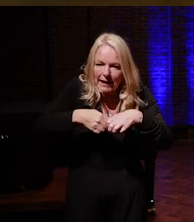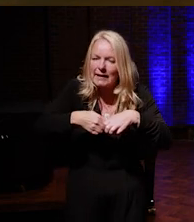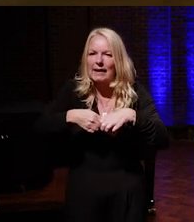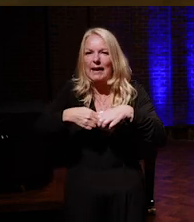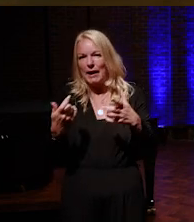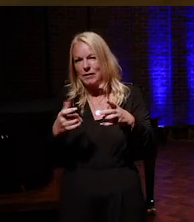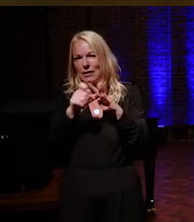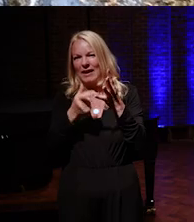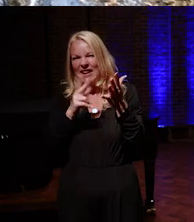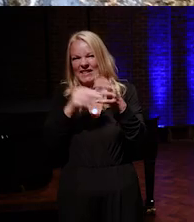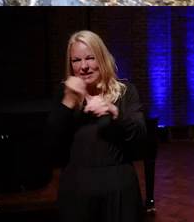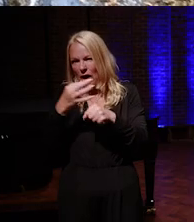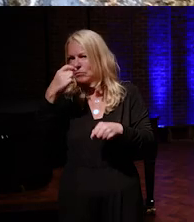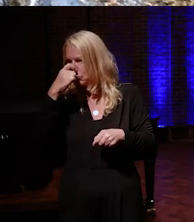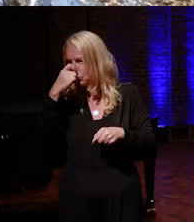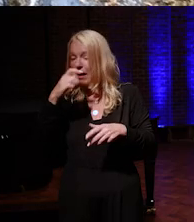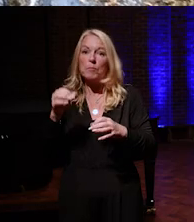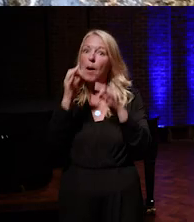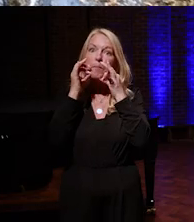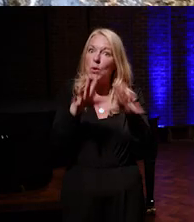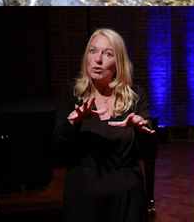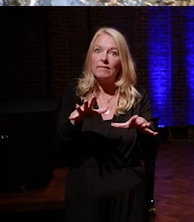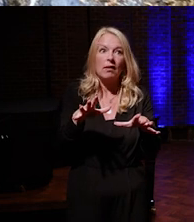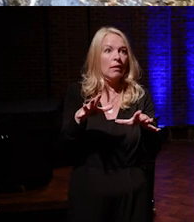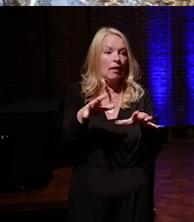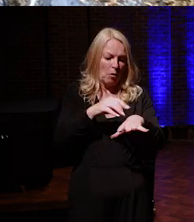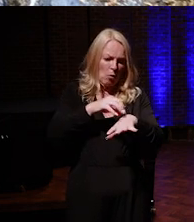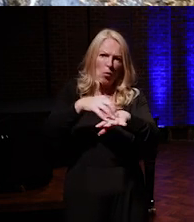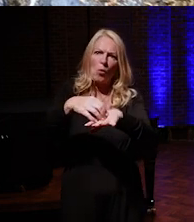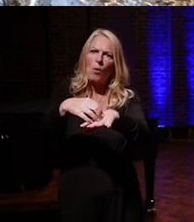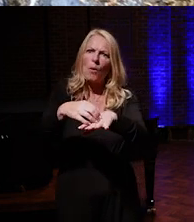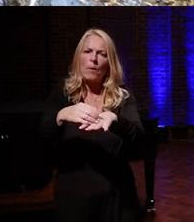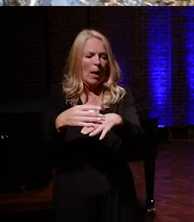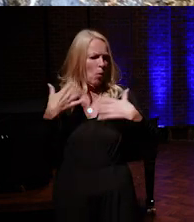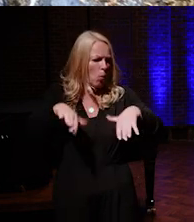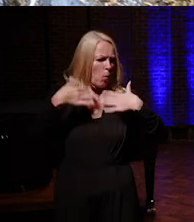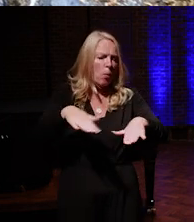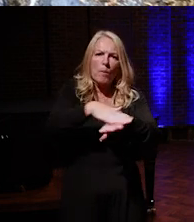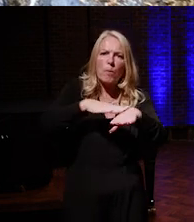they are some of the most beautiful creatures that I have ever seen with these fantastic metallic blue bodies.